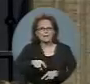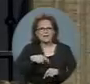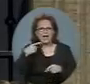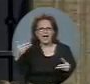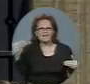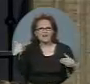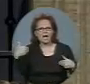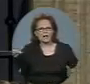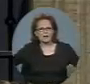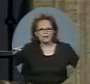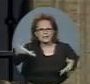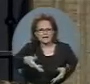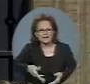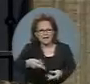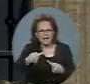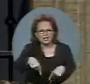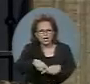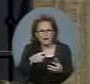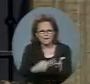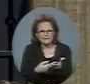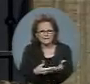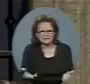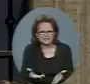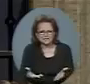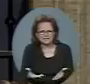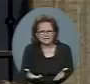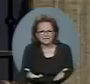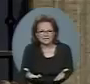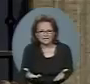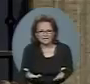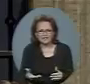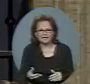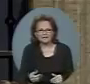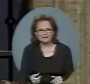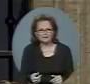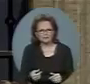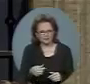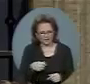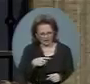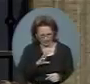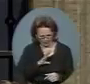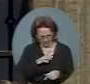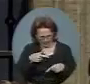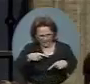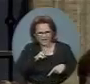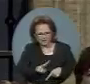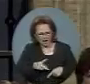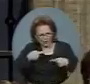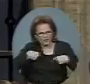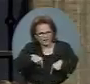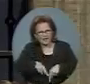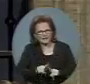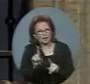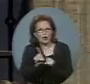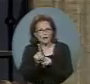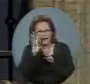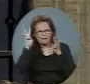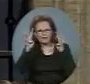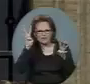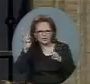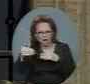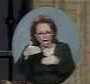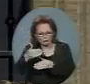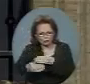going on here? Are we seeing fabrication on the fly? Are we seeing serious policy making? Are we